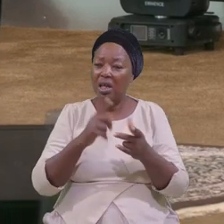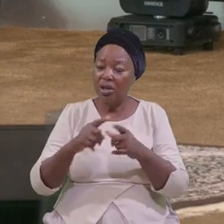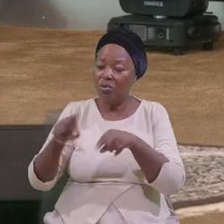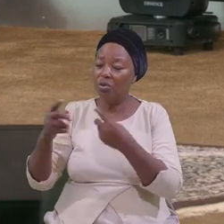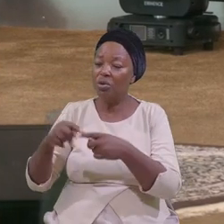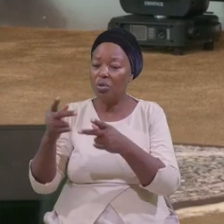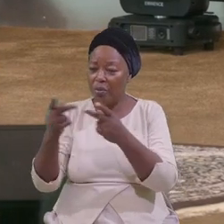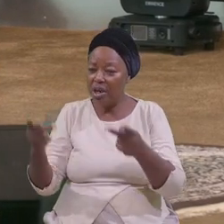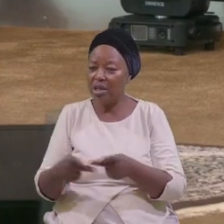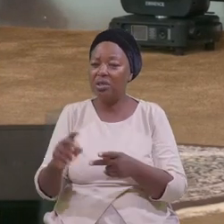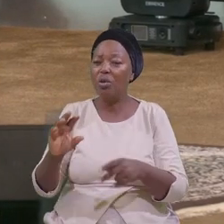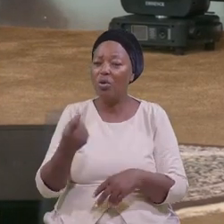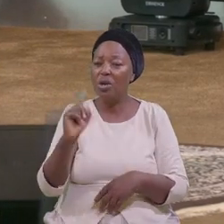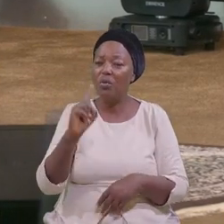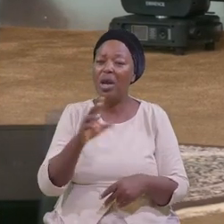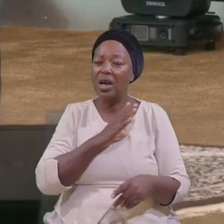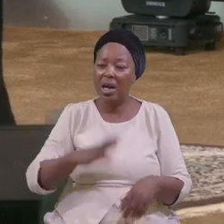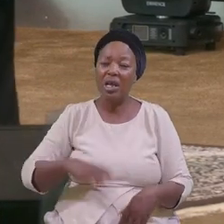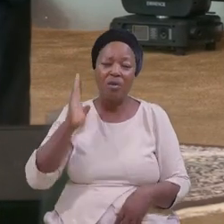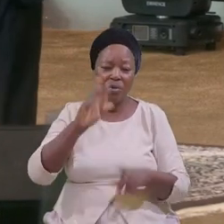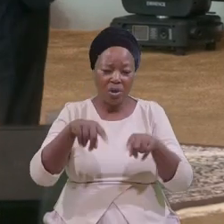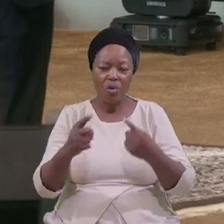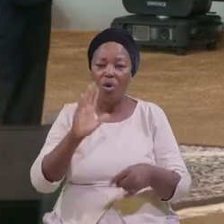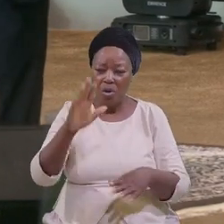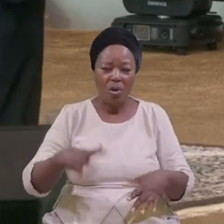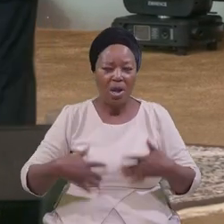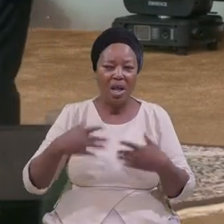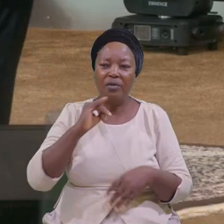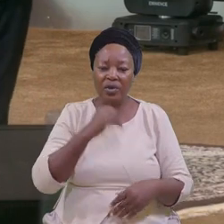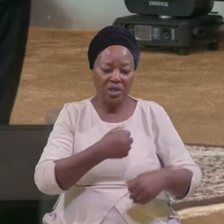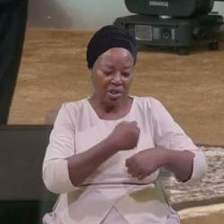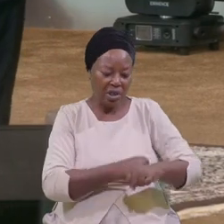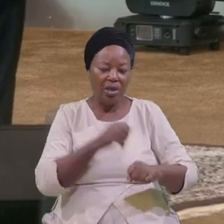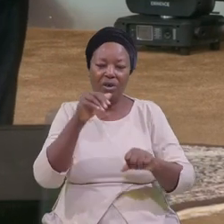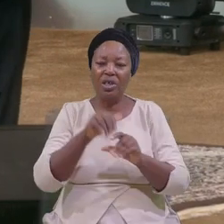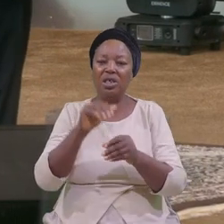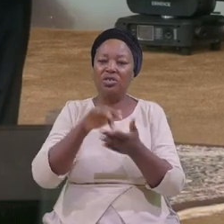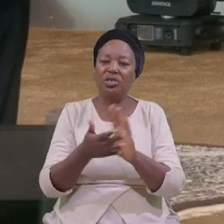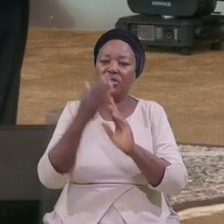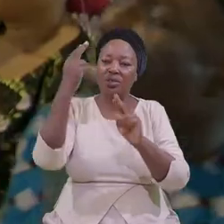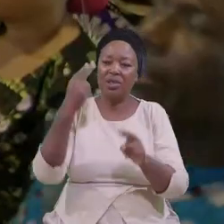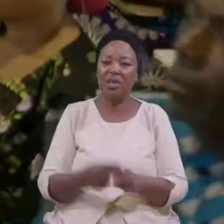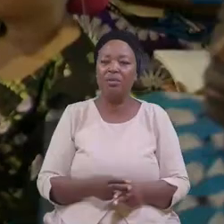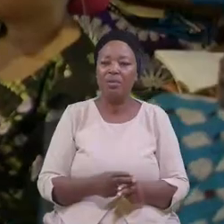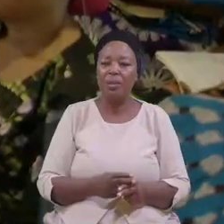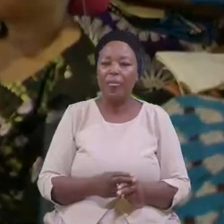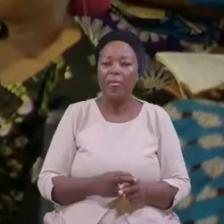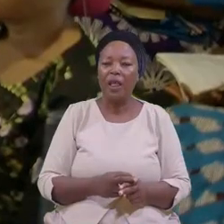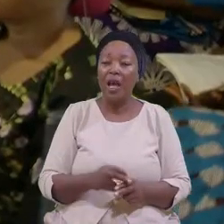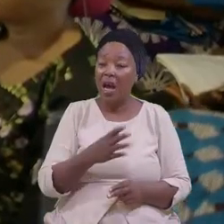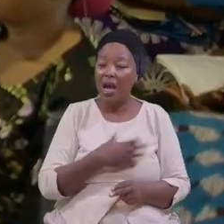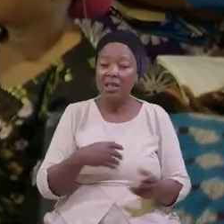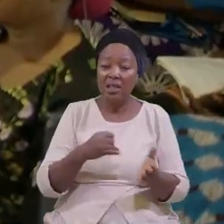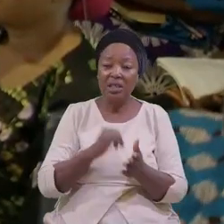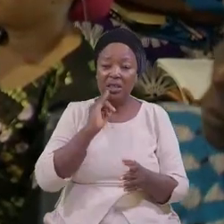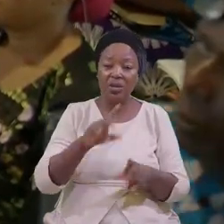only where Christ will go. Your life is secured in Jesus' name. And he's going to